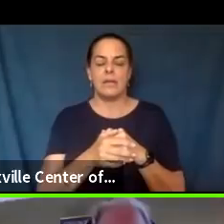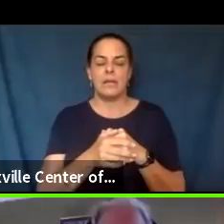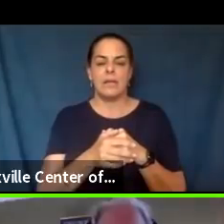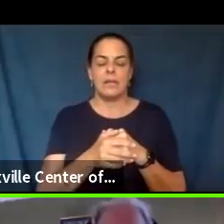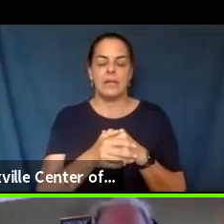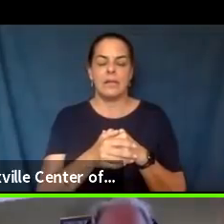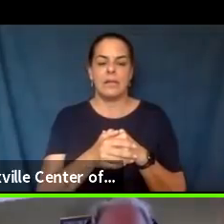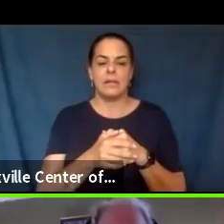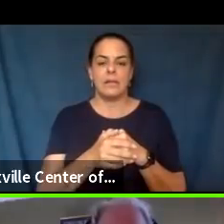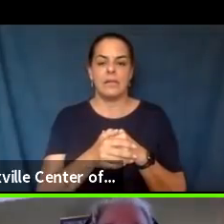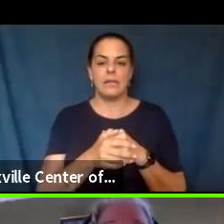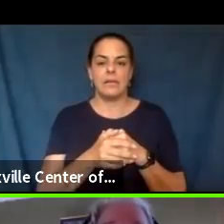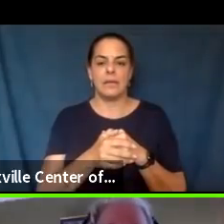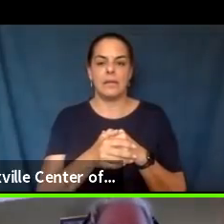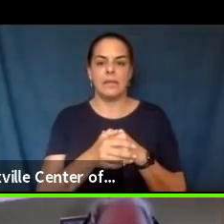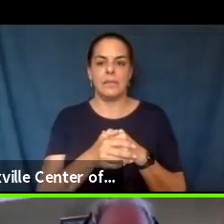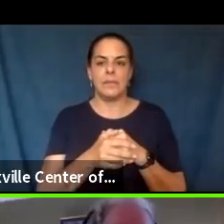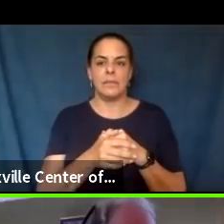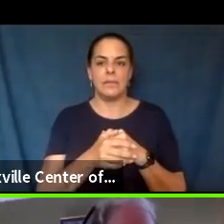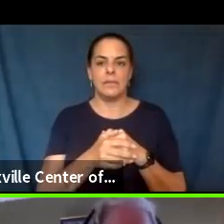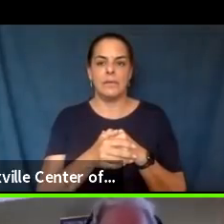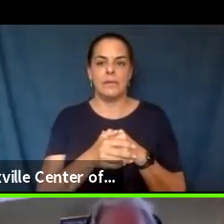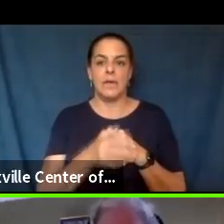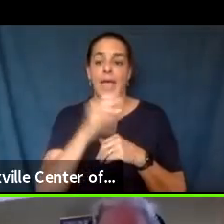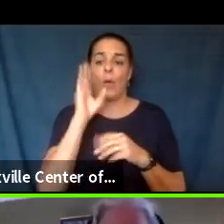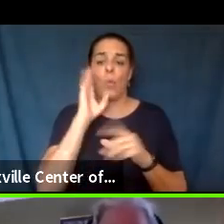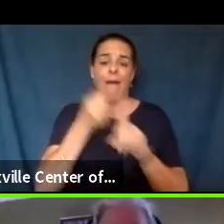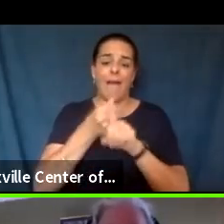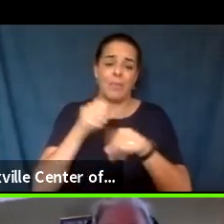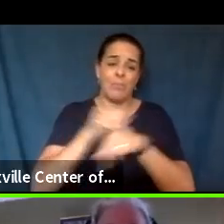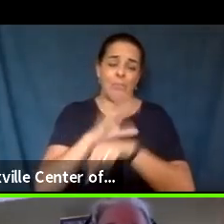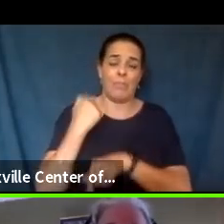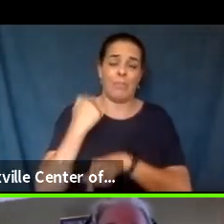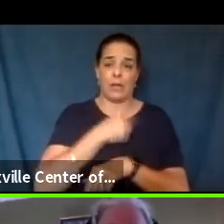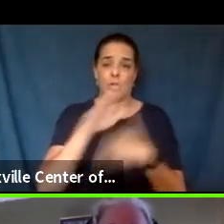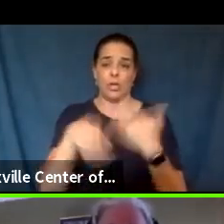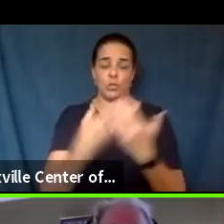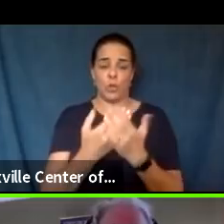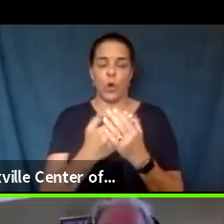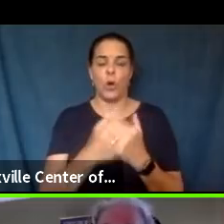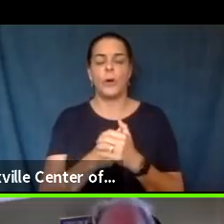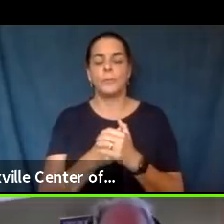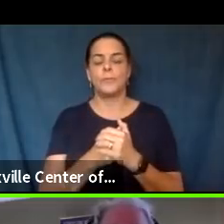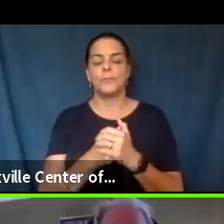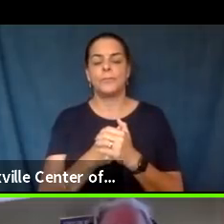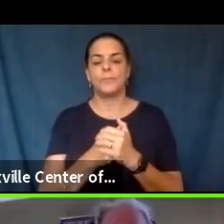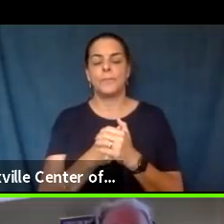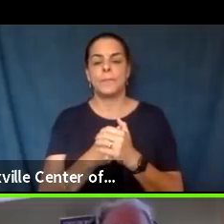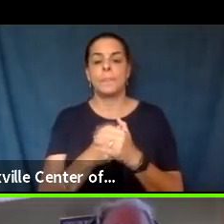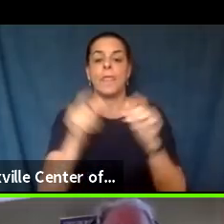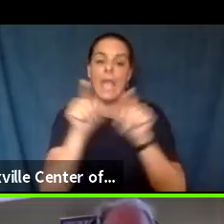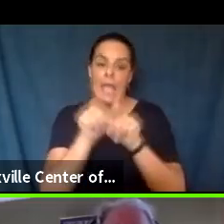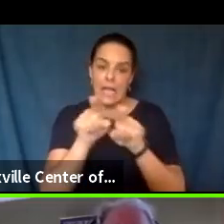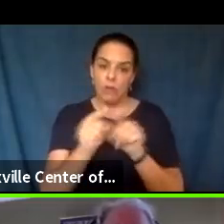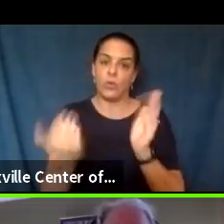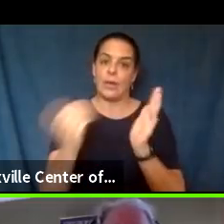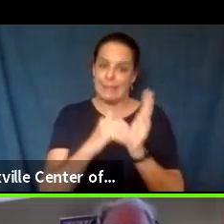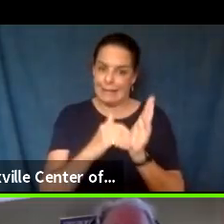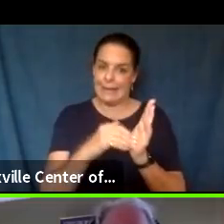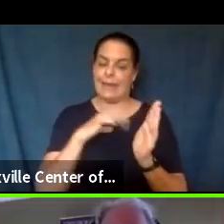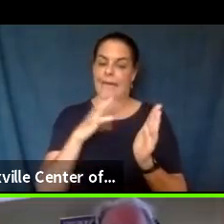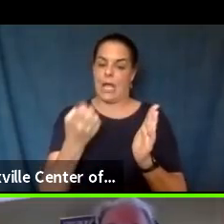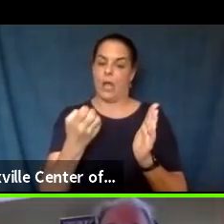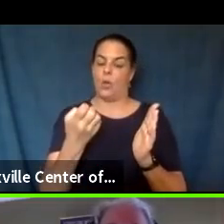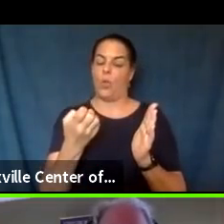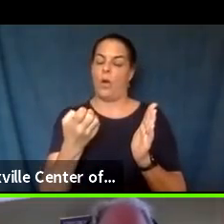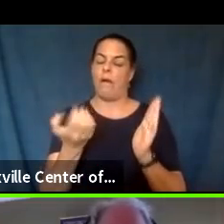and impact us all. And I would like to go on record once again to point out to the